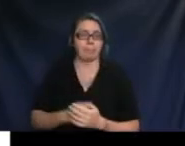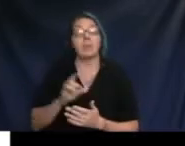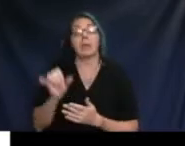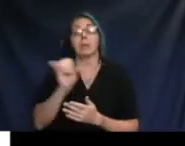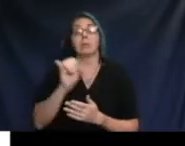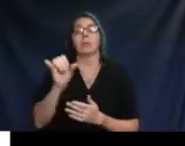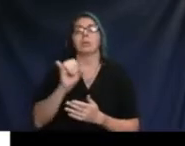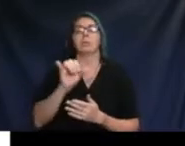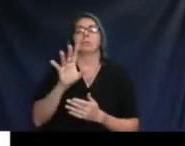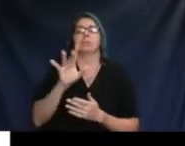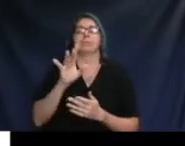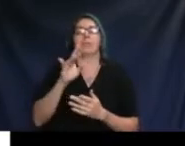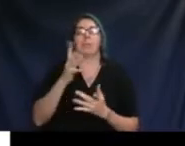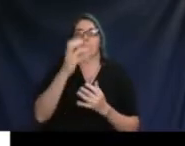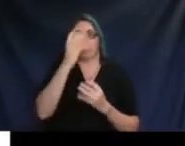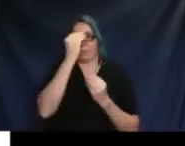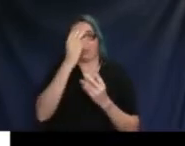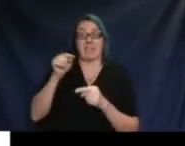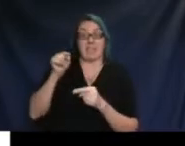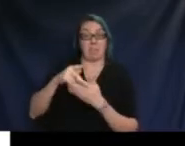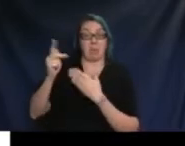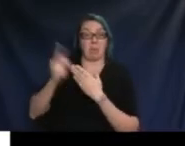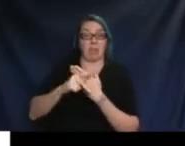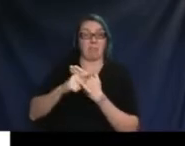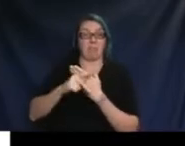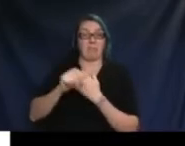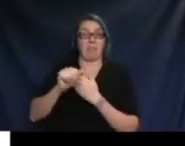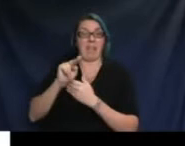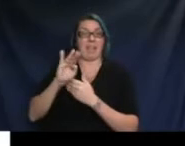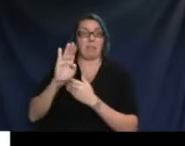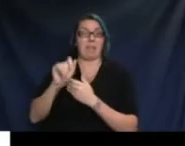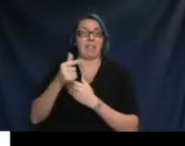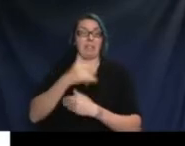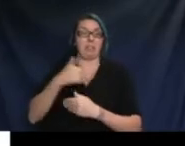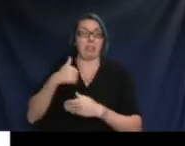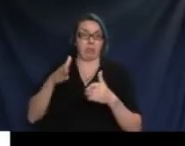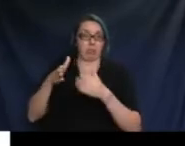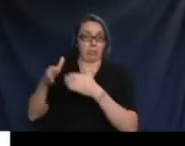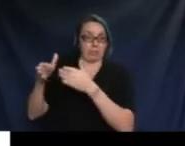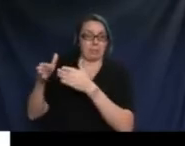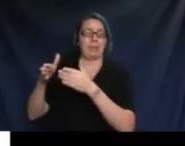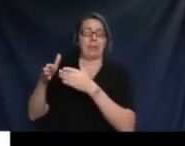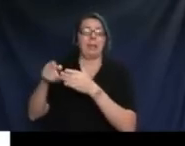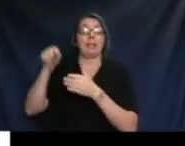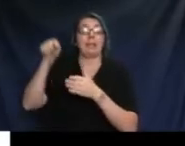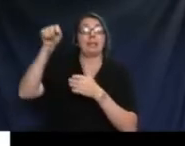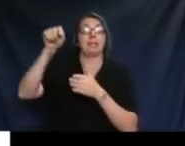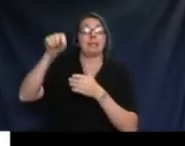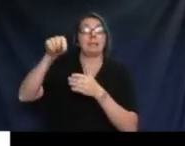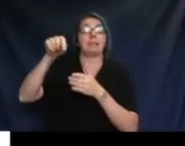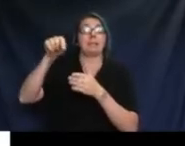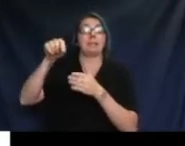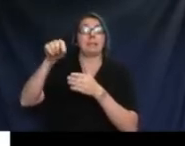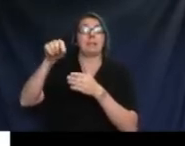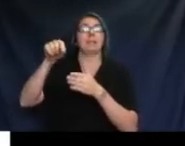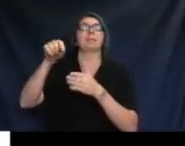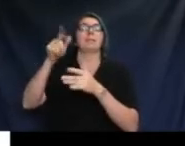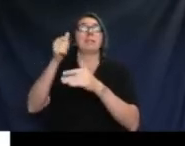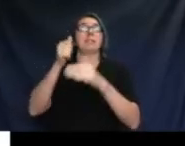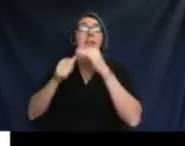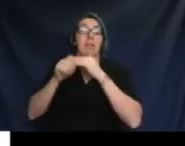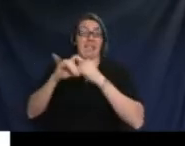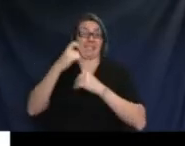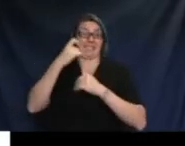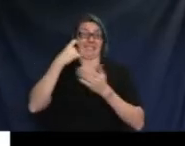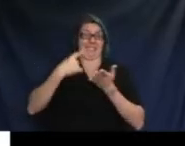when you're applying for this particular program, I want you to know that it as well as OpenDoor is part of the strategic programs